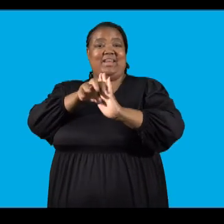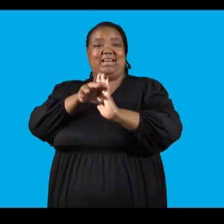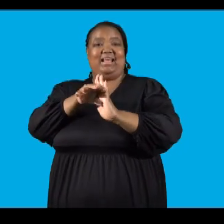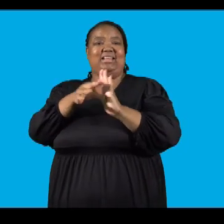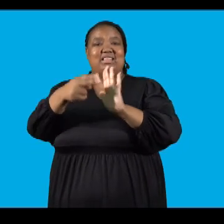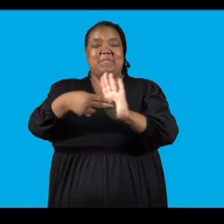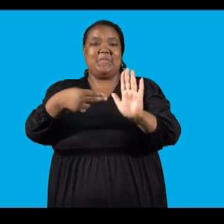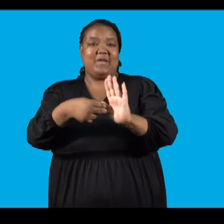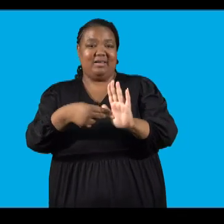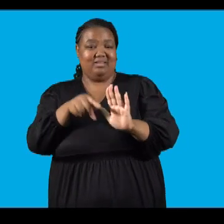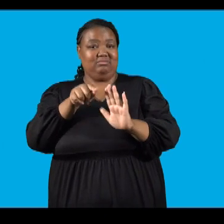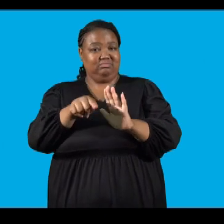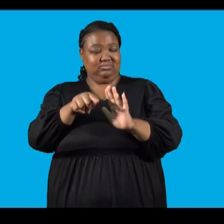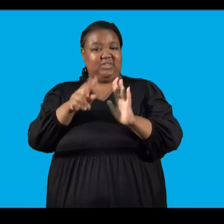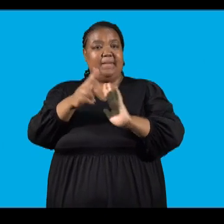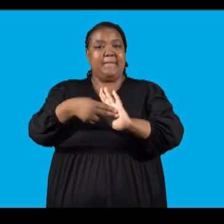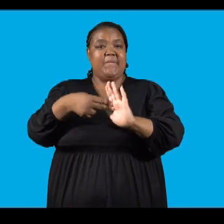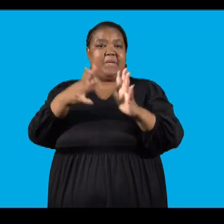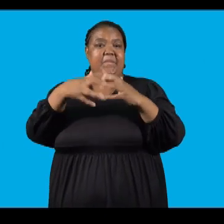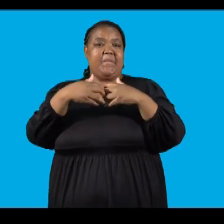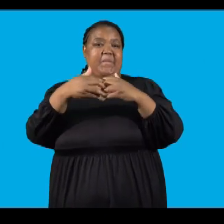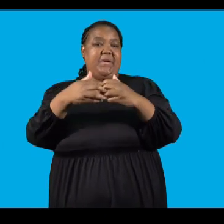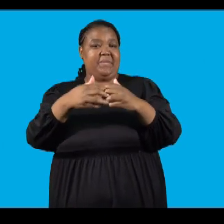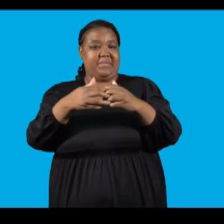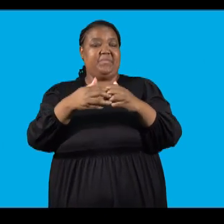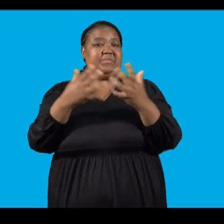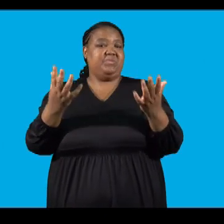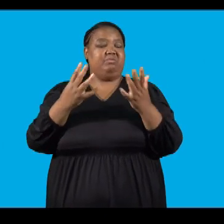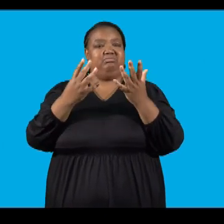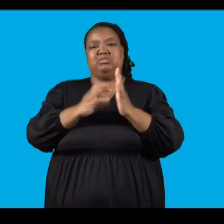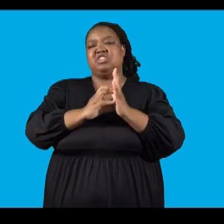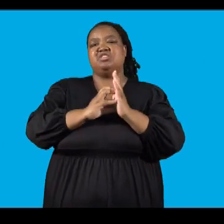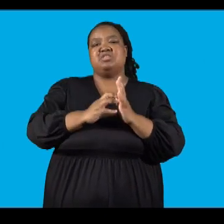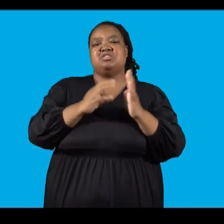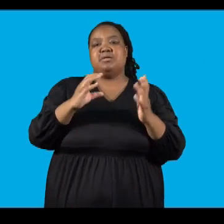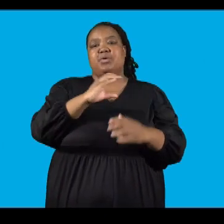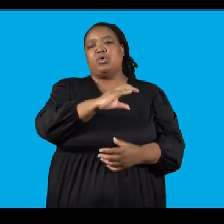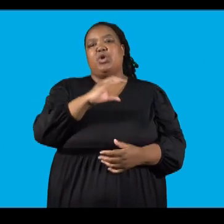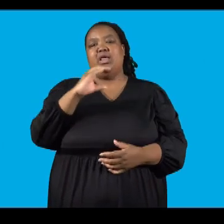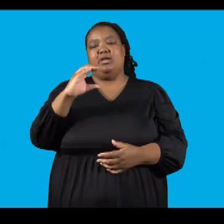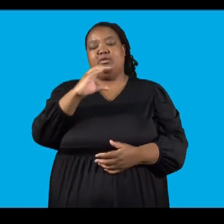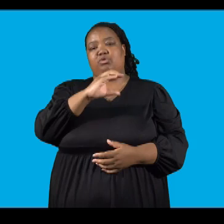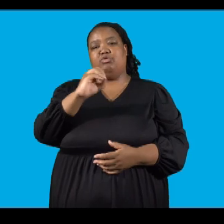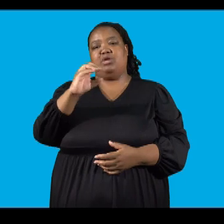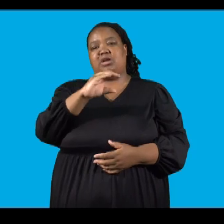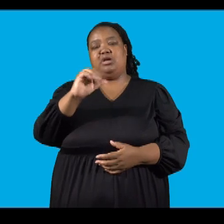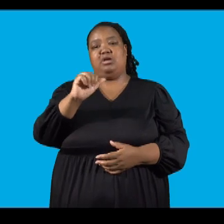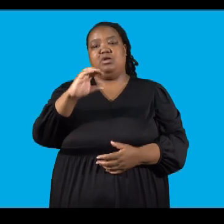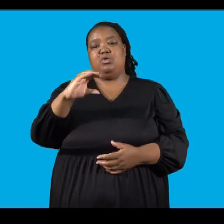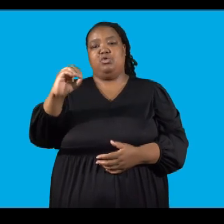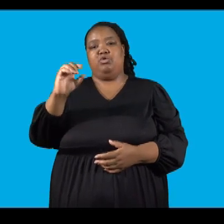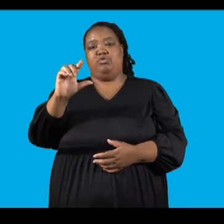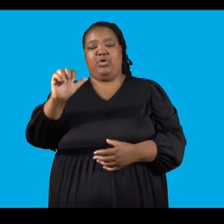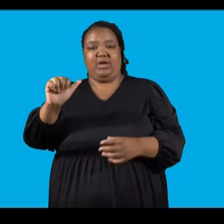firms invest heavily in marketing to create brand loyalty, e.g., Coca-Cola versus